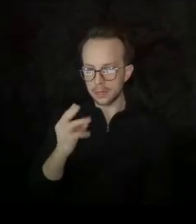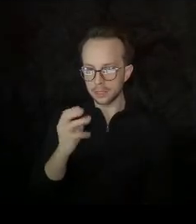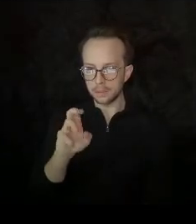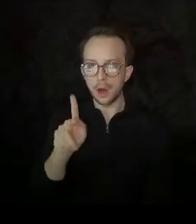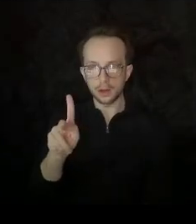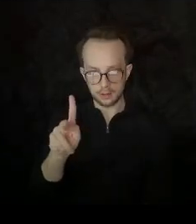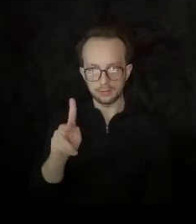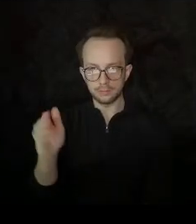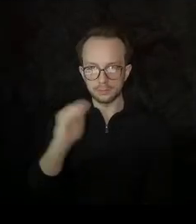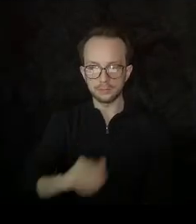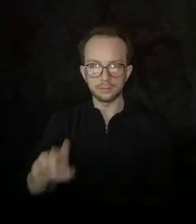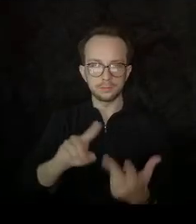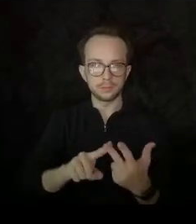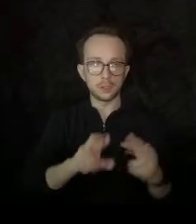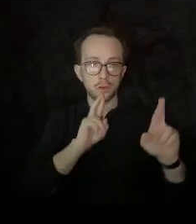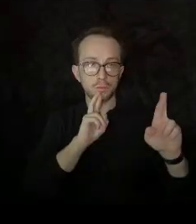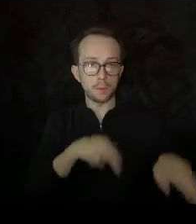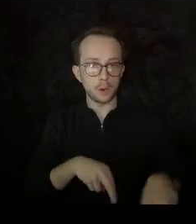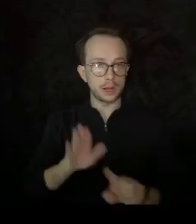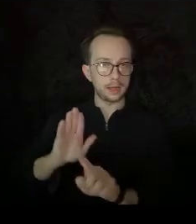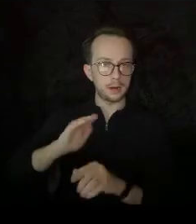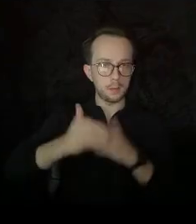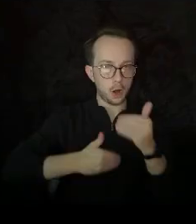reporting your child's progress,